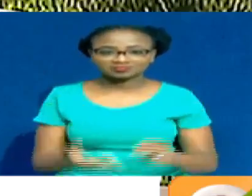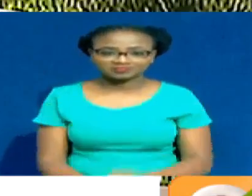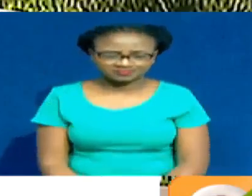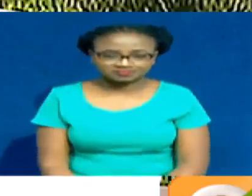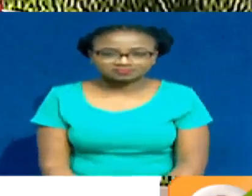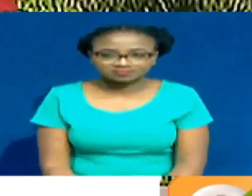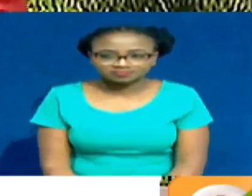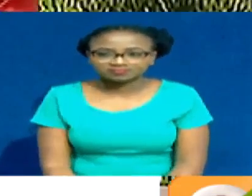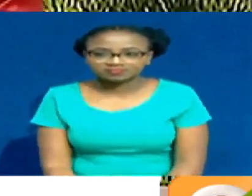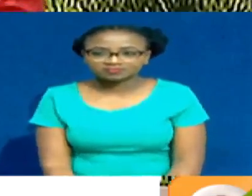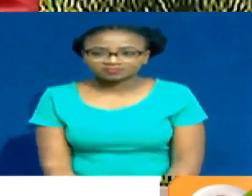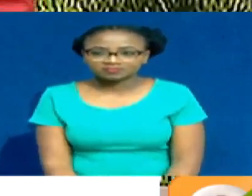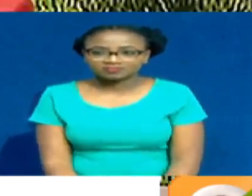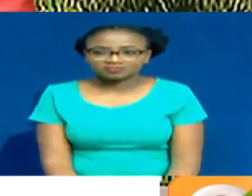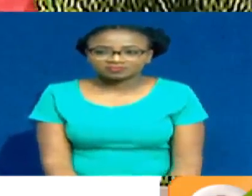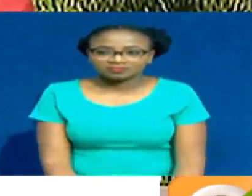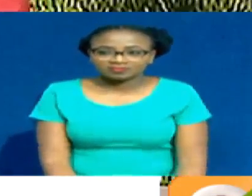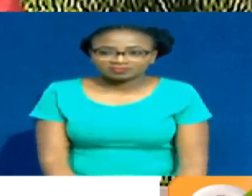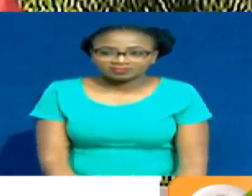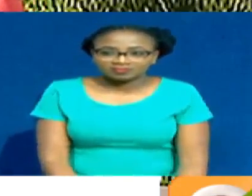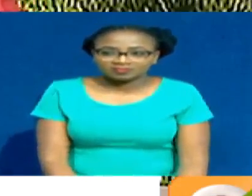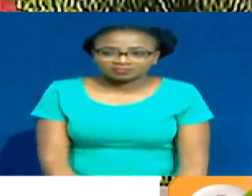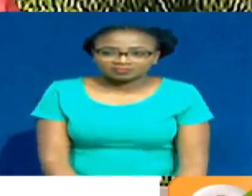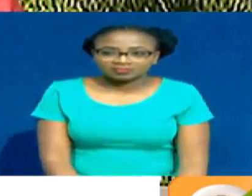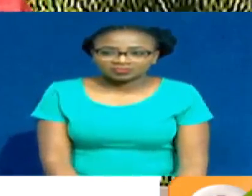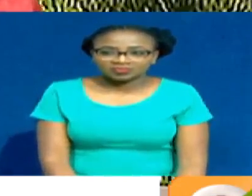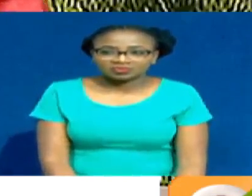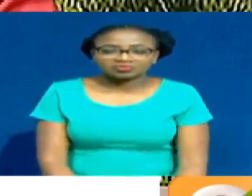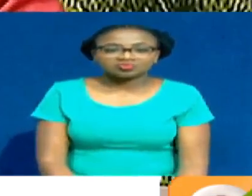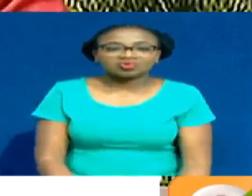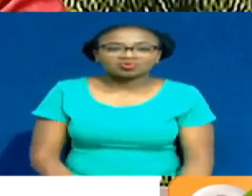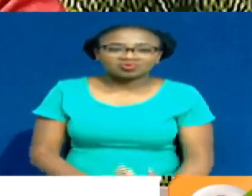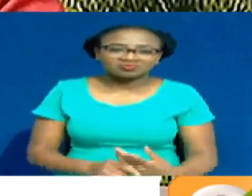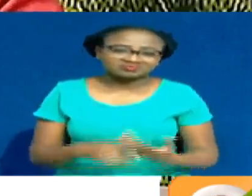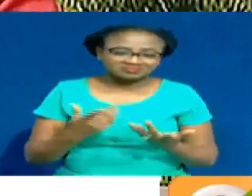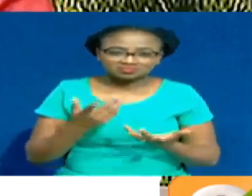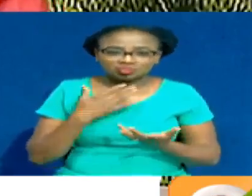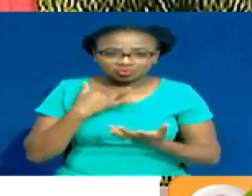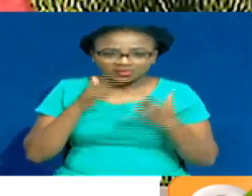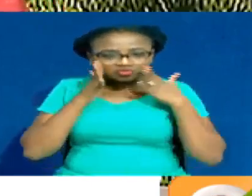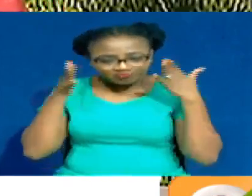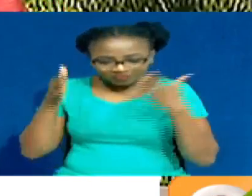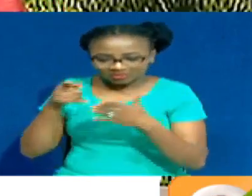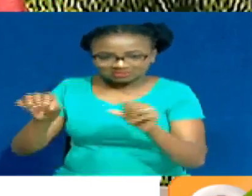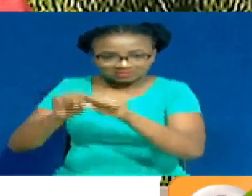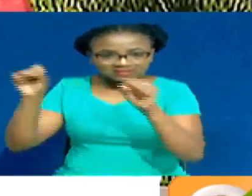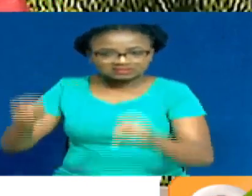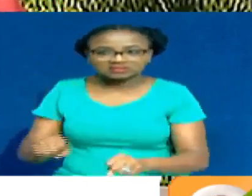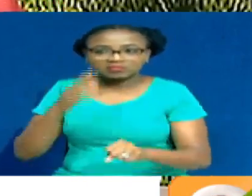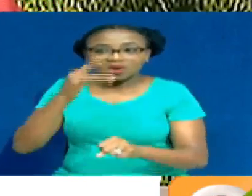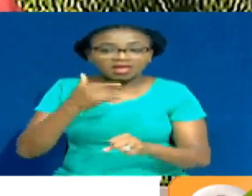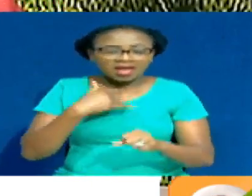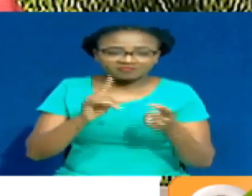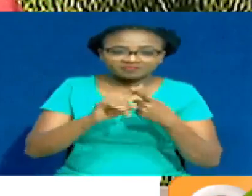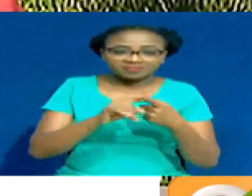our system. So that's a separate process, and we don't want to burden the staff of the Ministry of Lands with that kind of engagement, because as you correctly say, there are